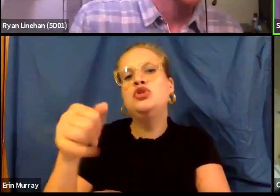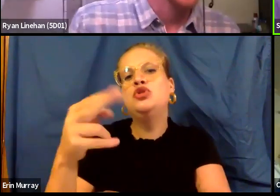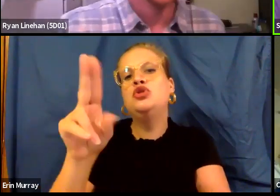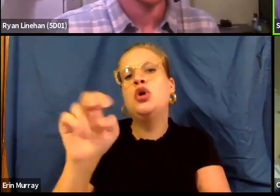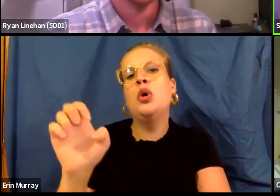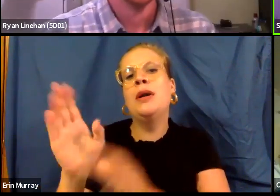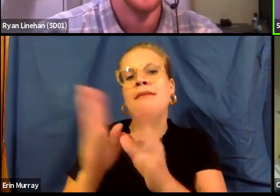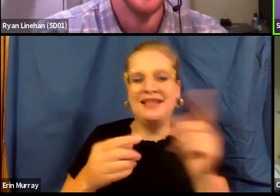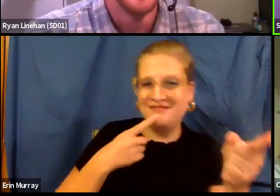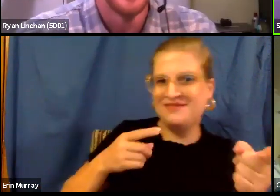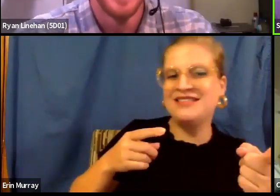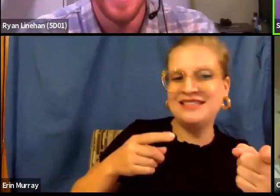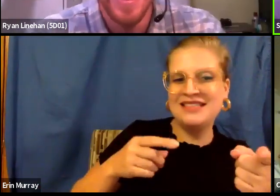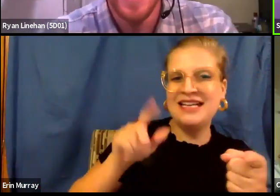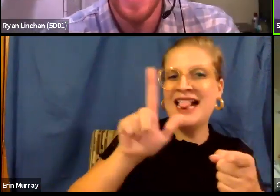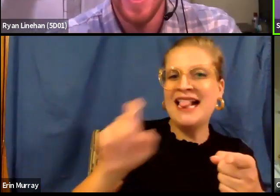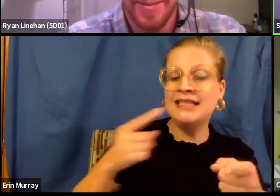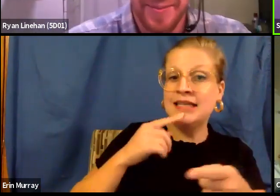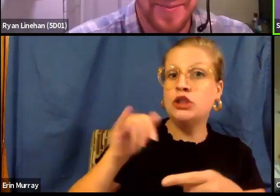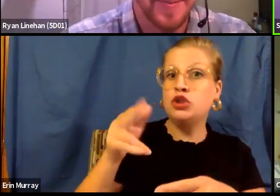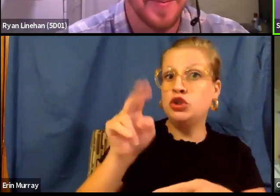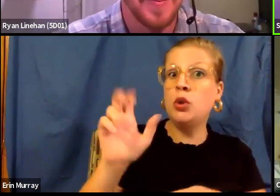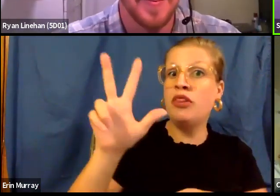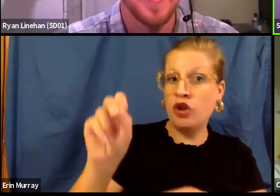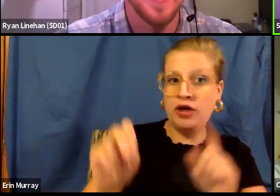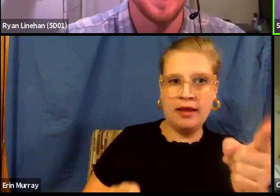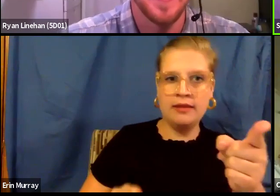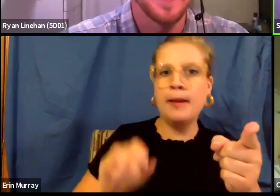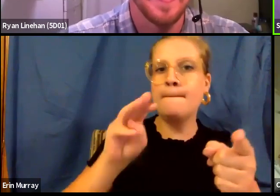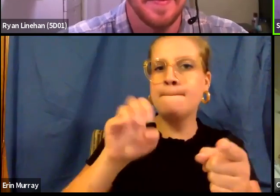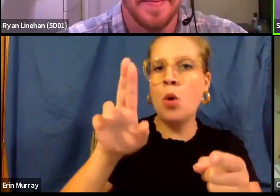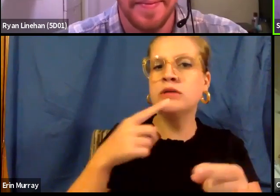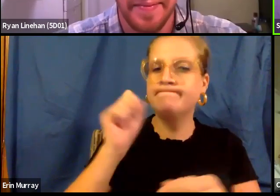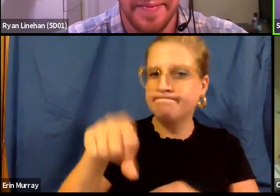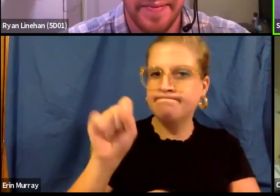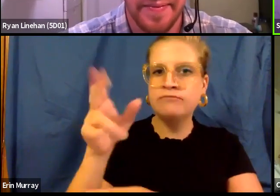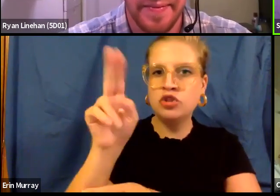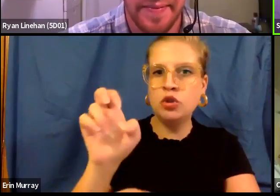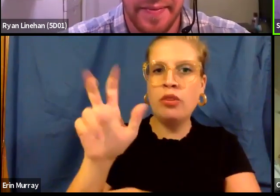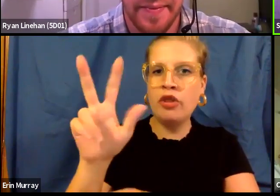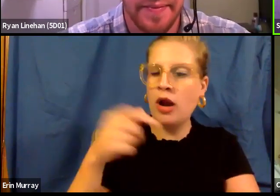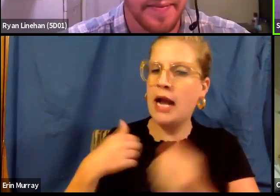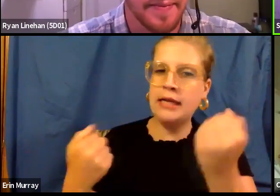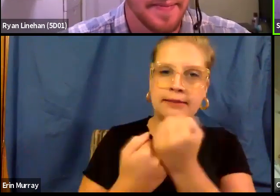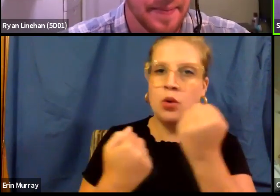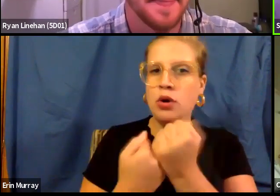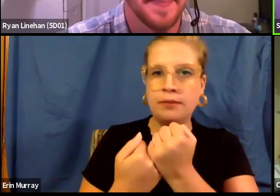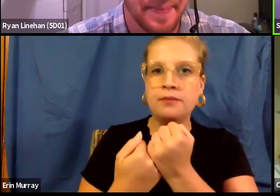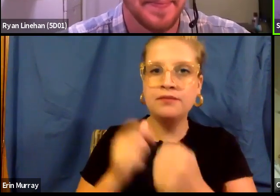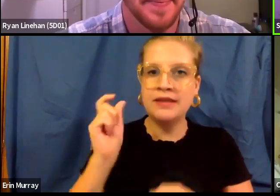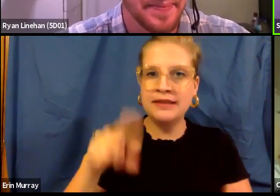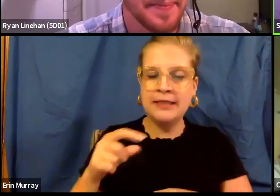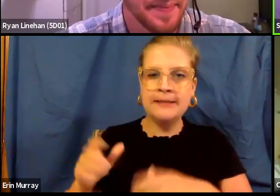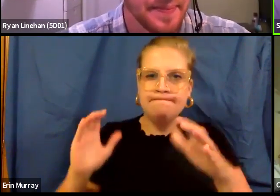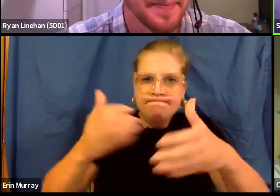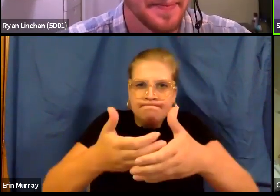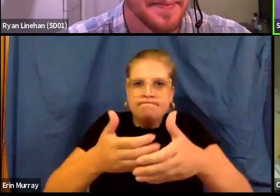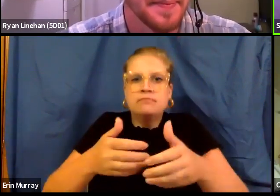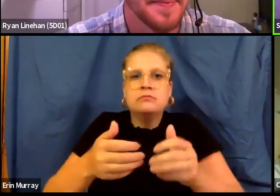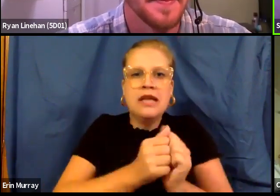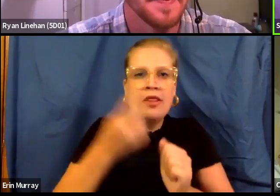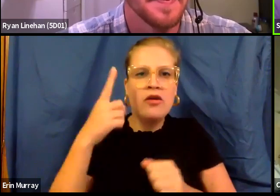June the 30th, Commissioner Moore. Yeah, I support that. And I think we need to get together on our special meeting for June 30th and